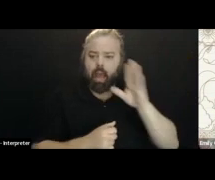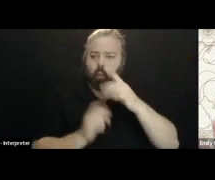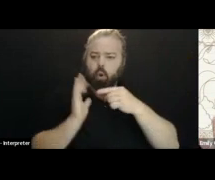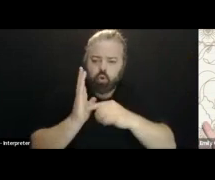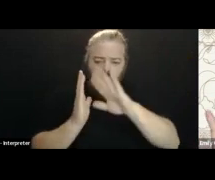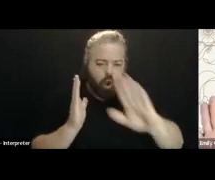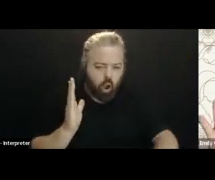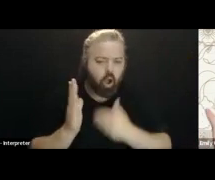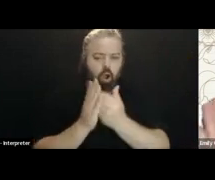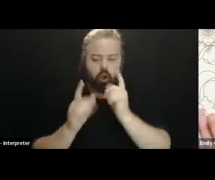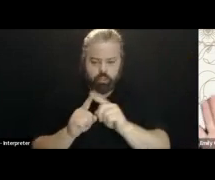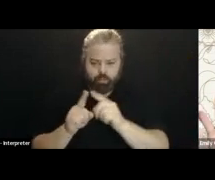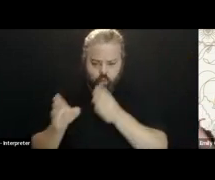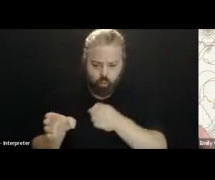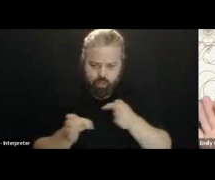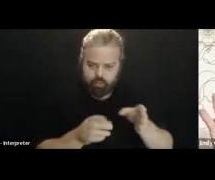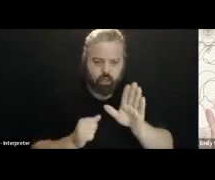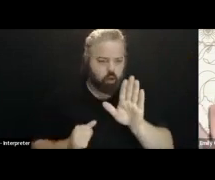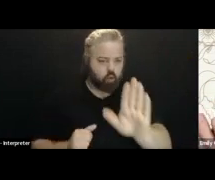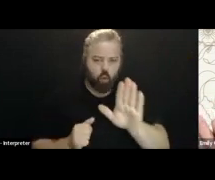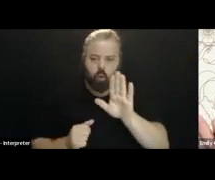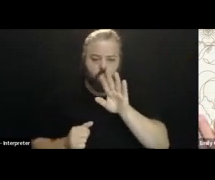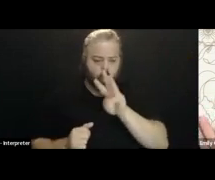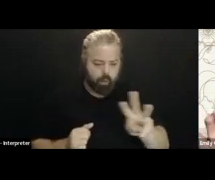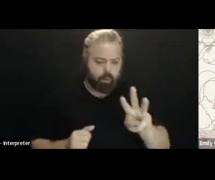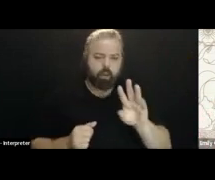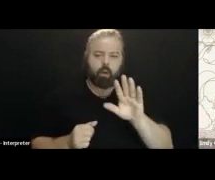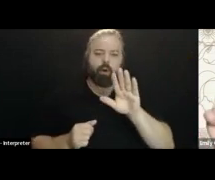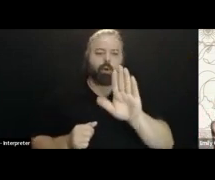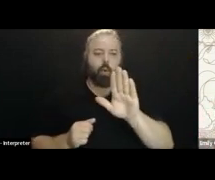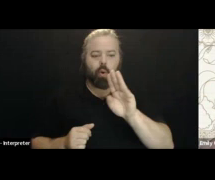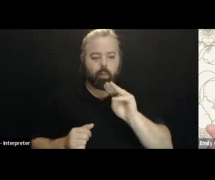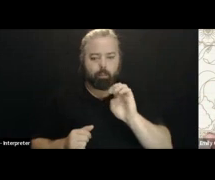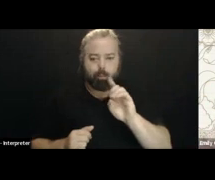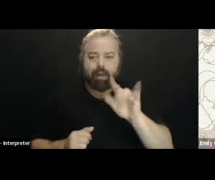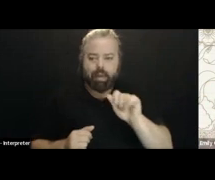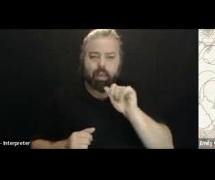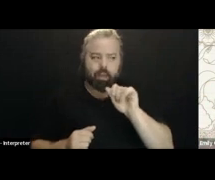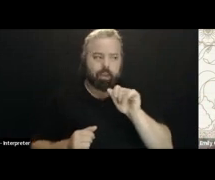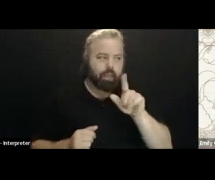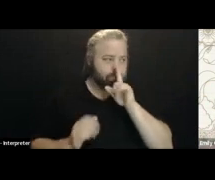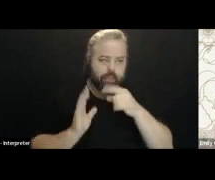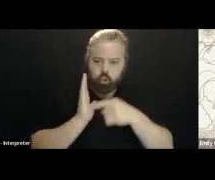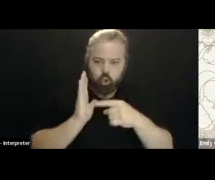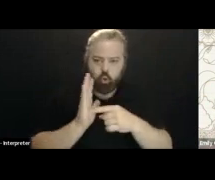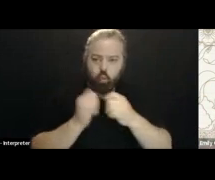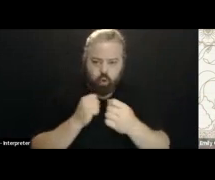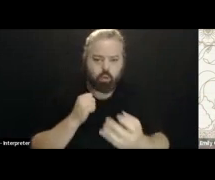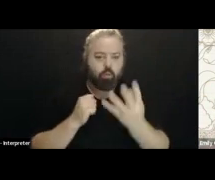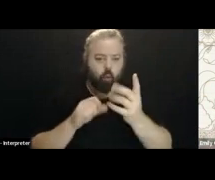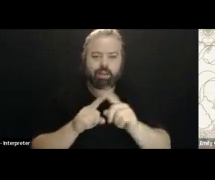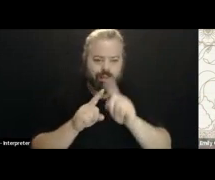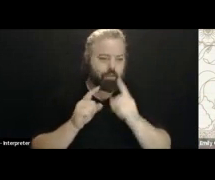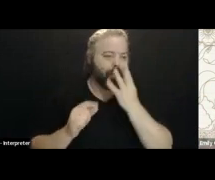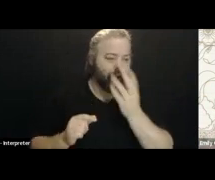ways that your website or media is being shown with these 4 color blindness types. And